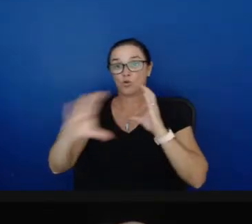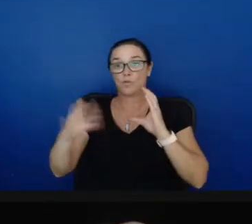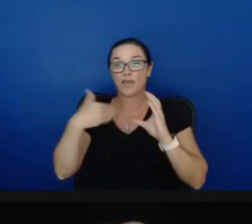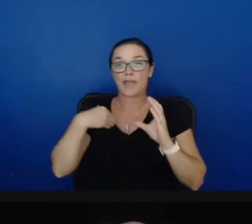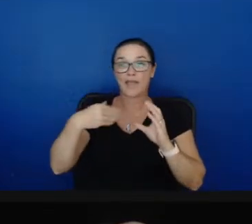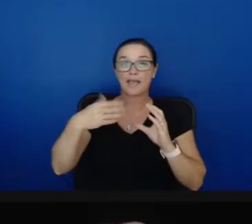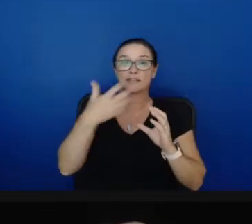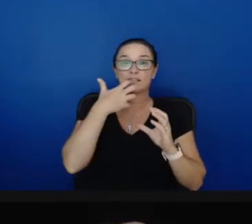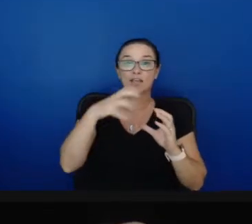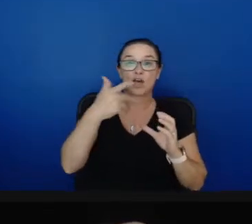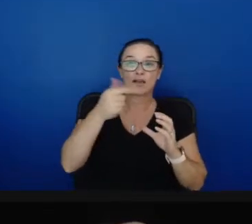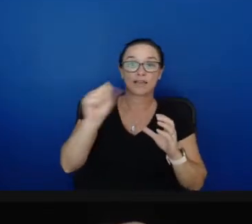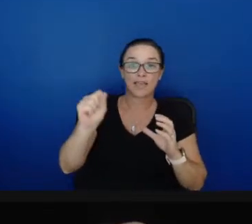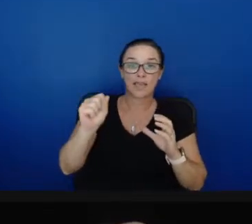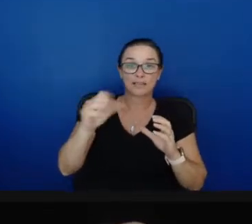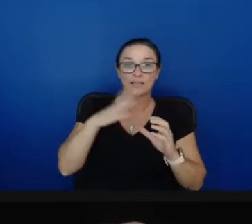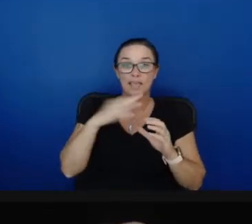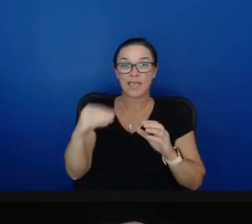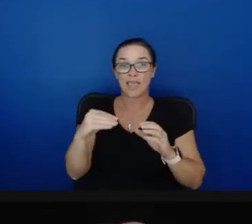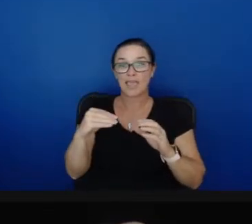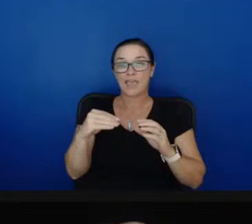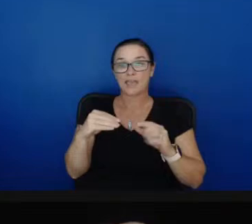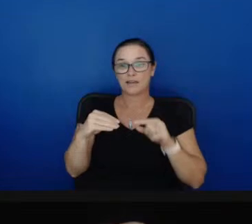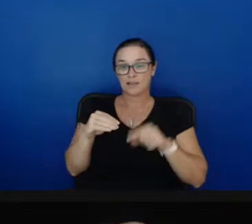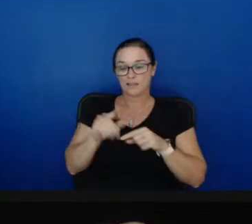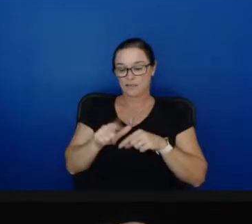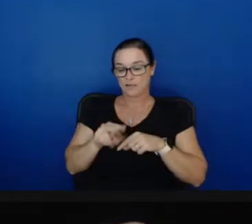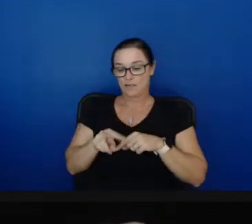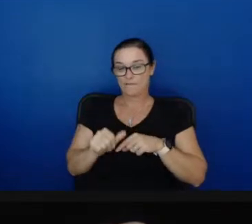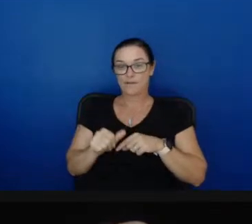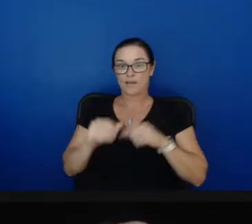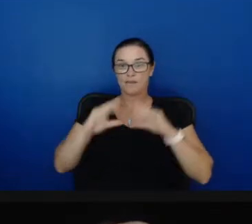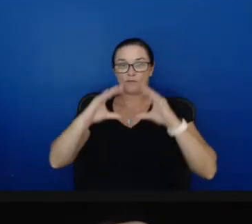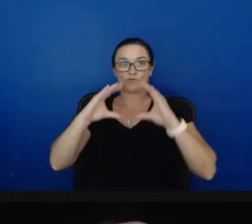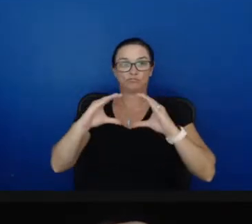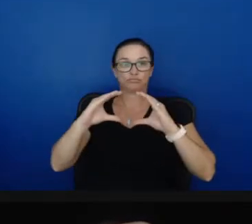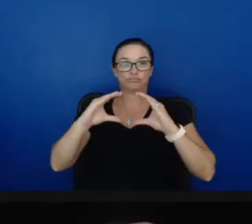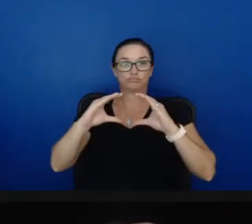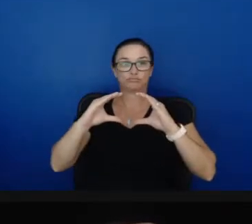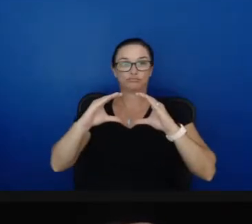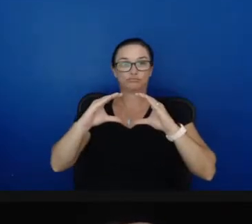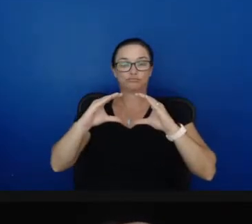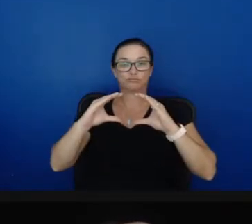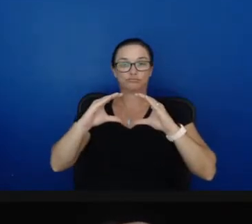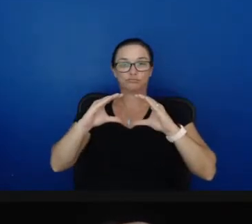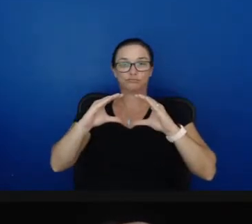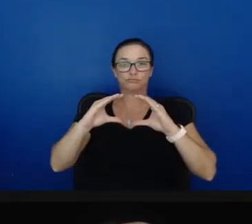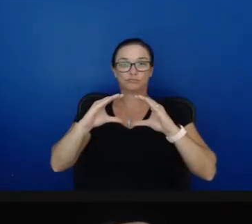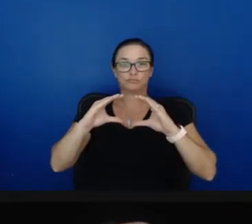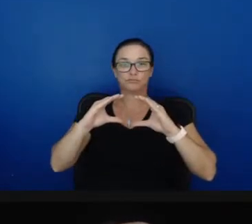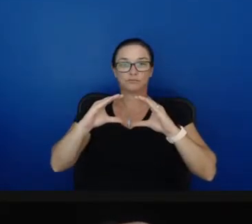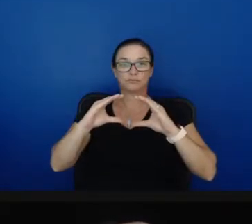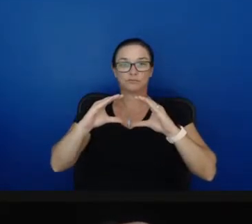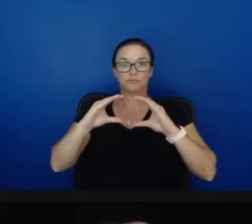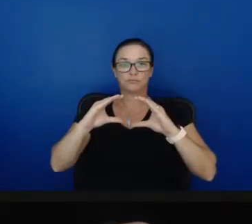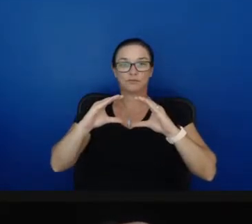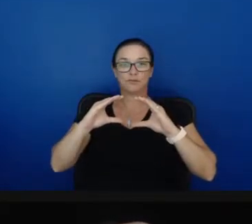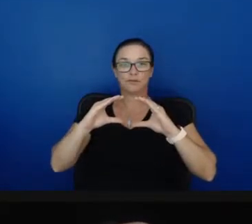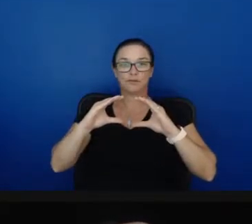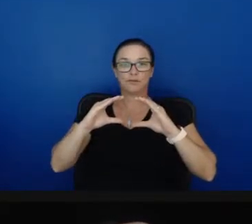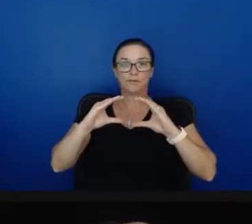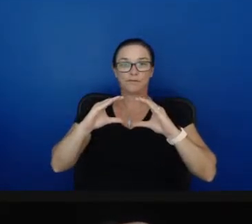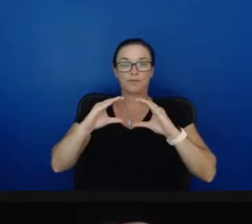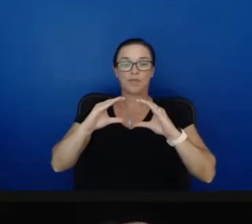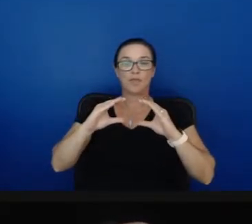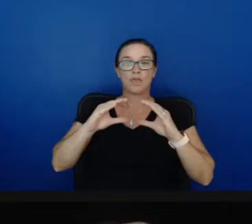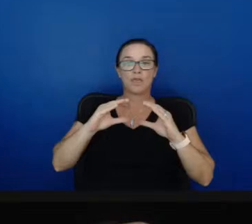gas within a elongated ellipse shape. And as you come across these